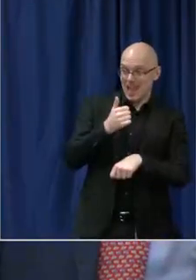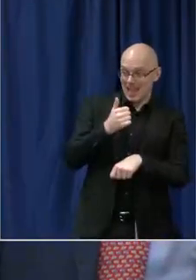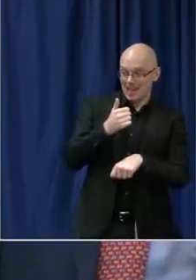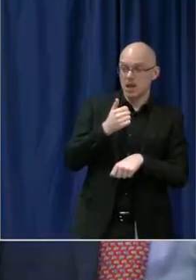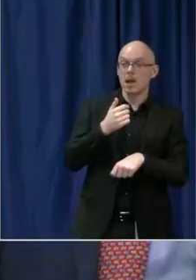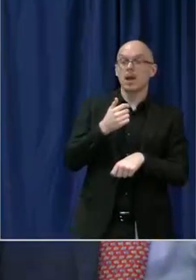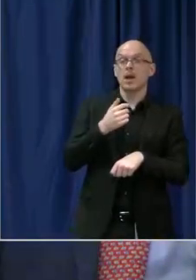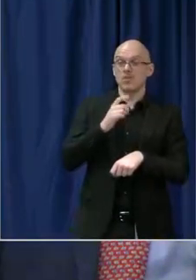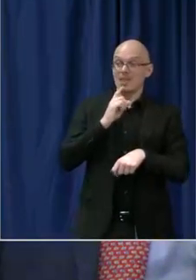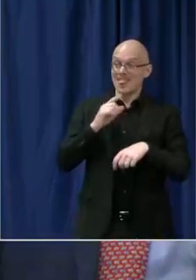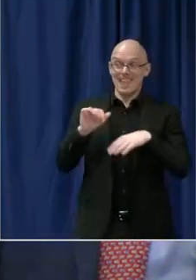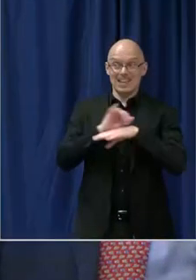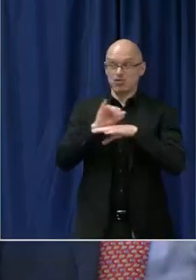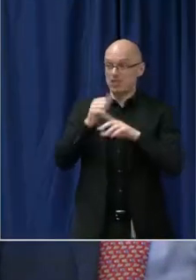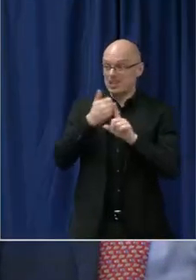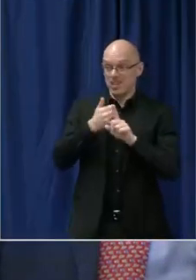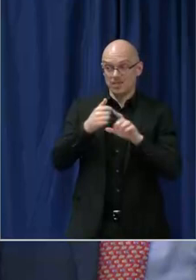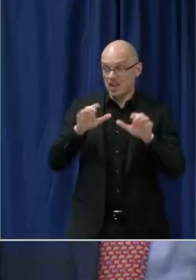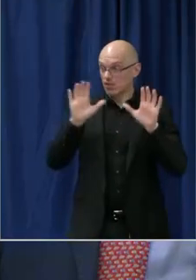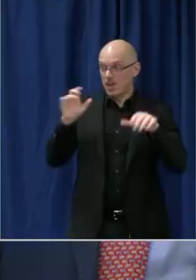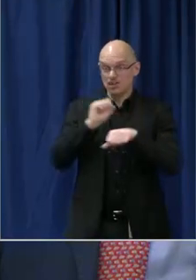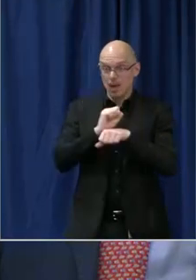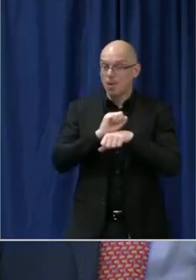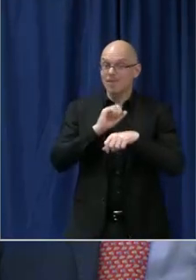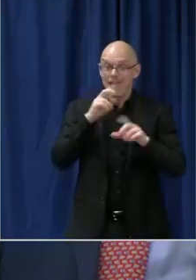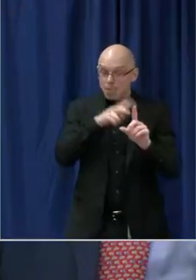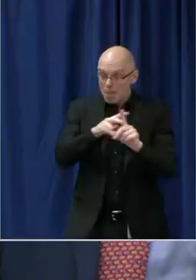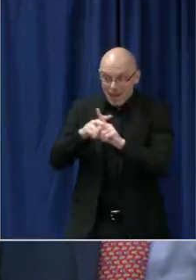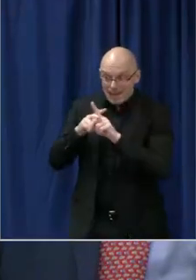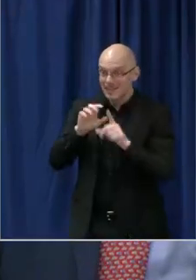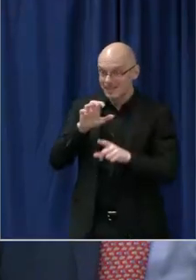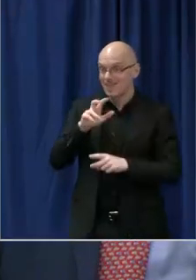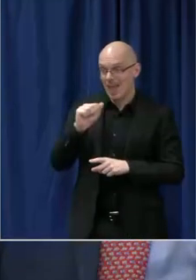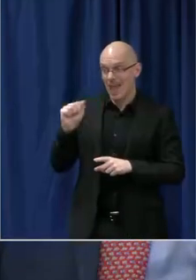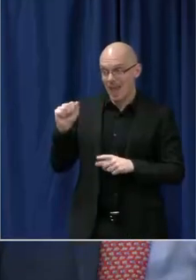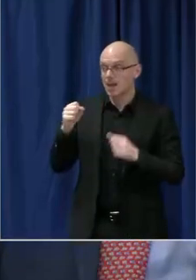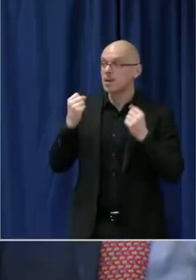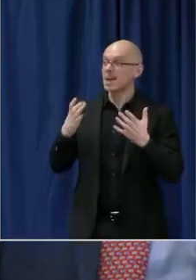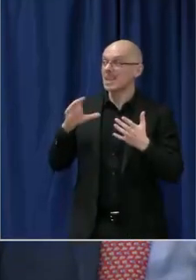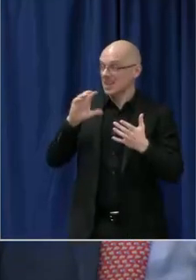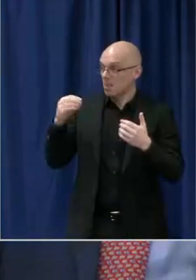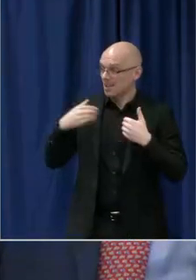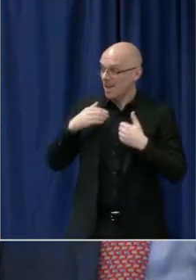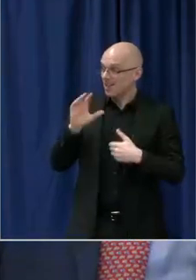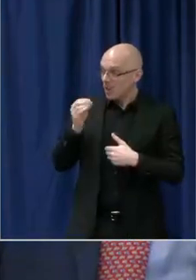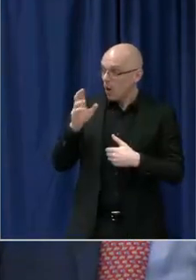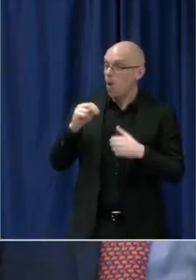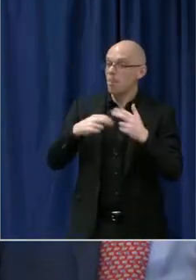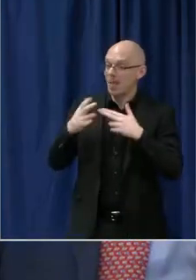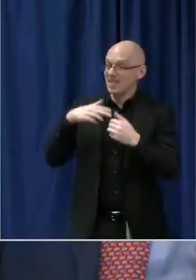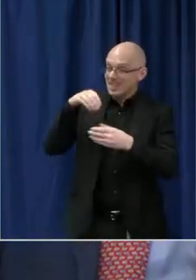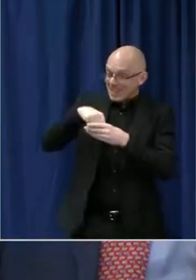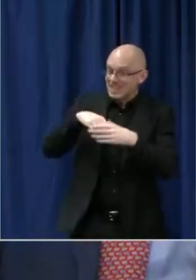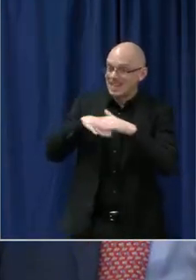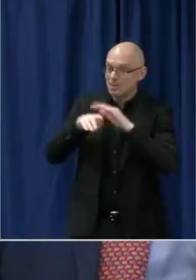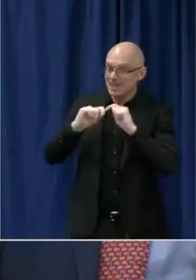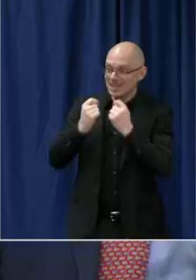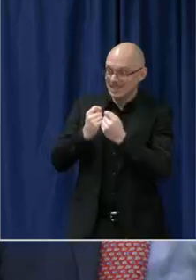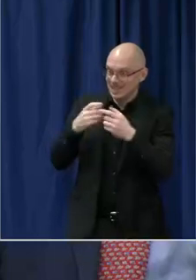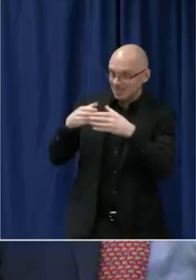done a marvelous job at implementing it, and many companies have their own built-in accessibility